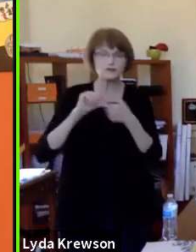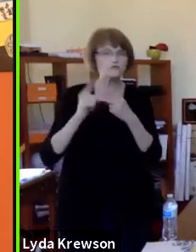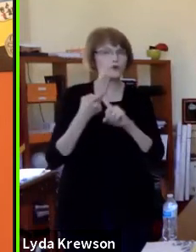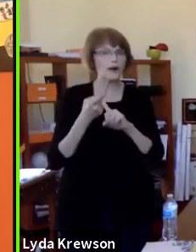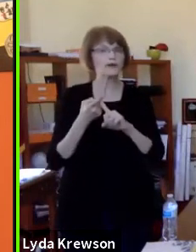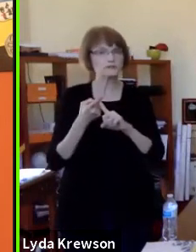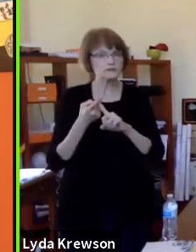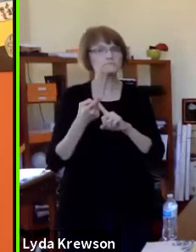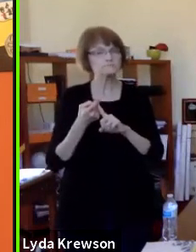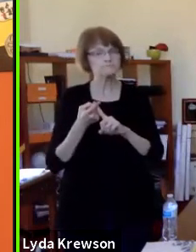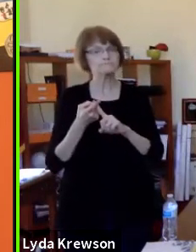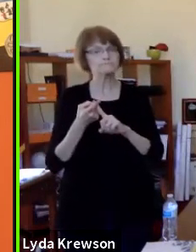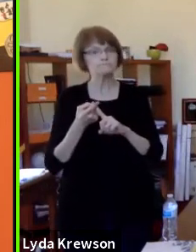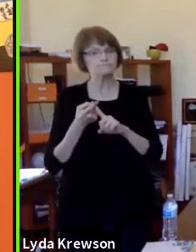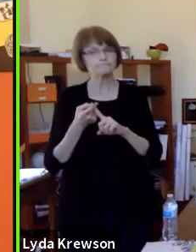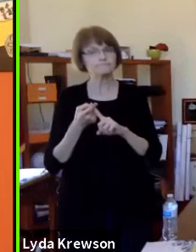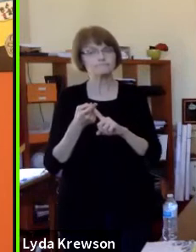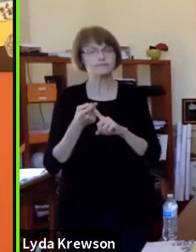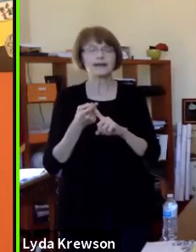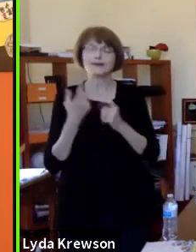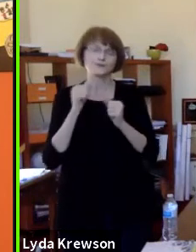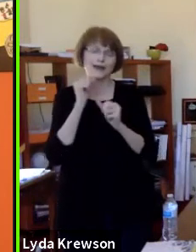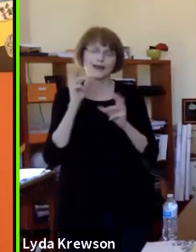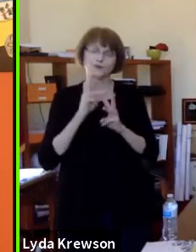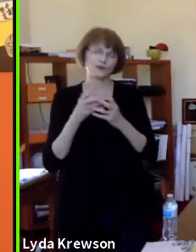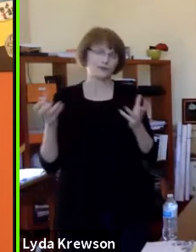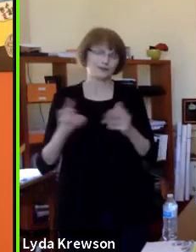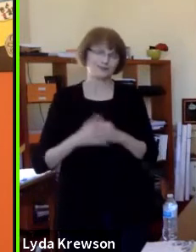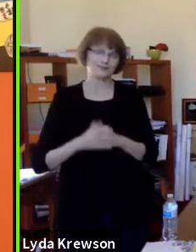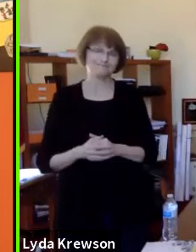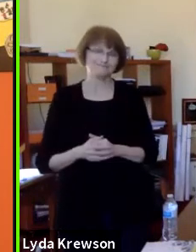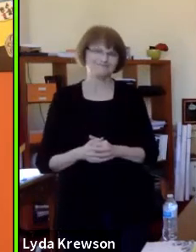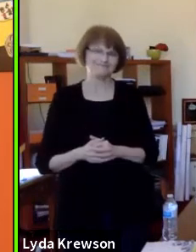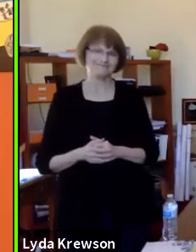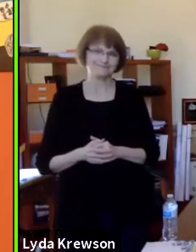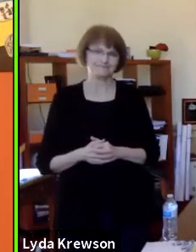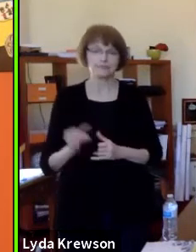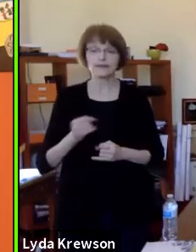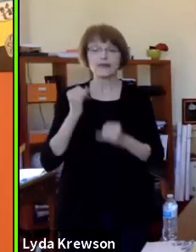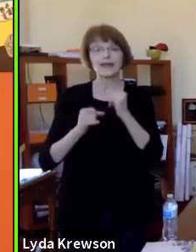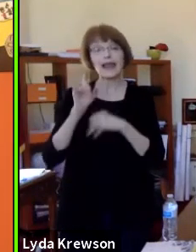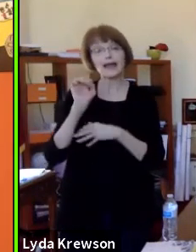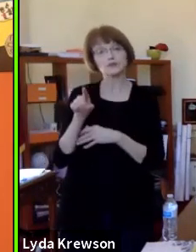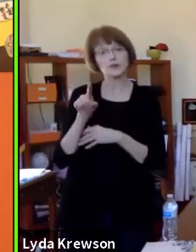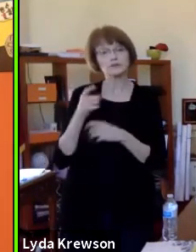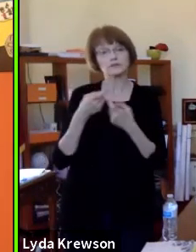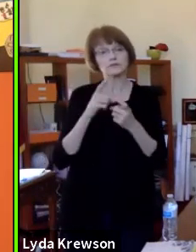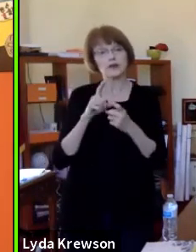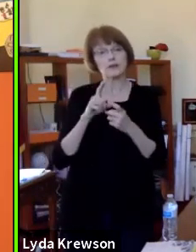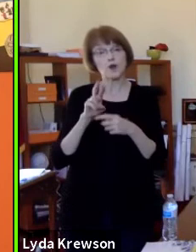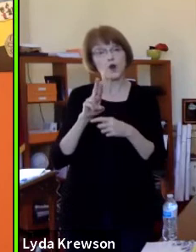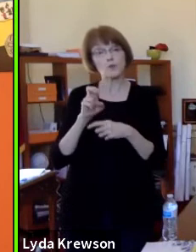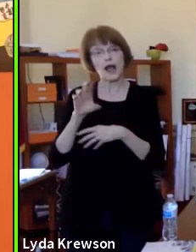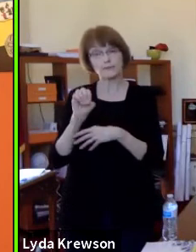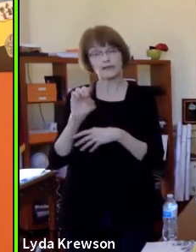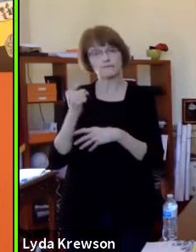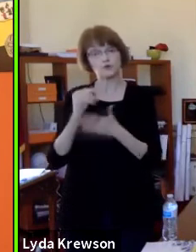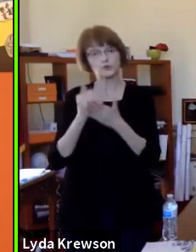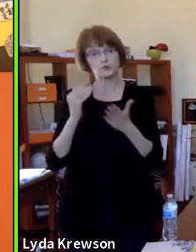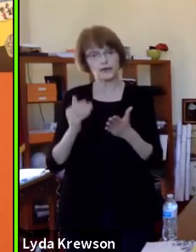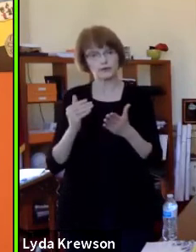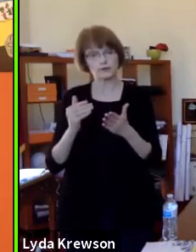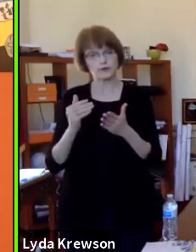and don't worry too much. The last question is from Robbie, a first grader who